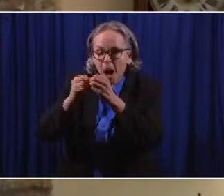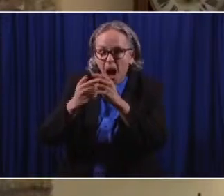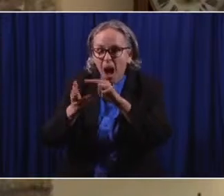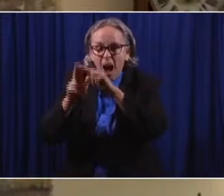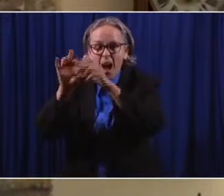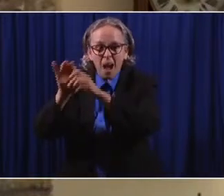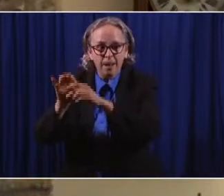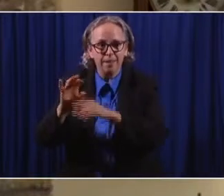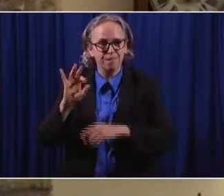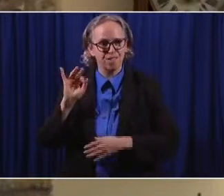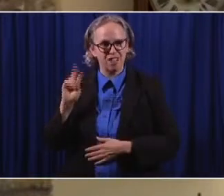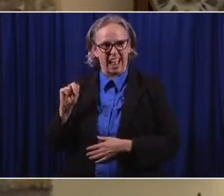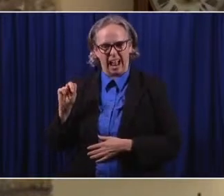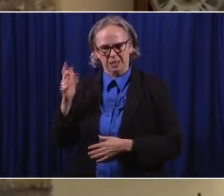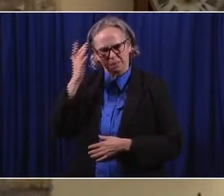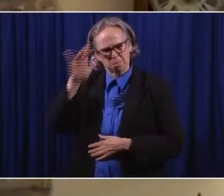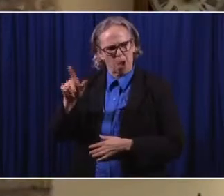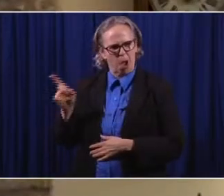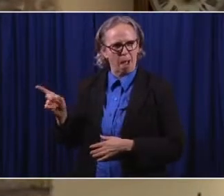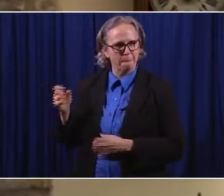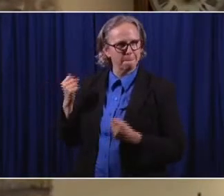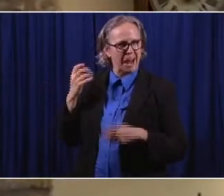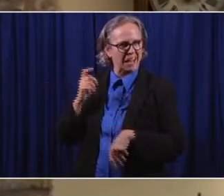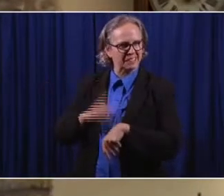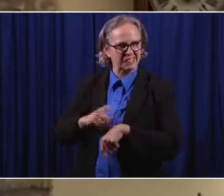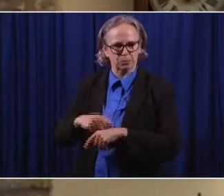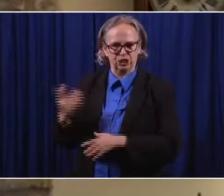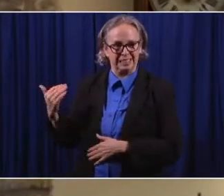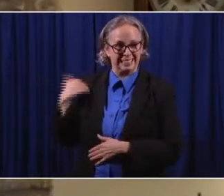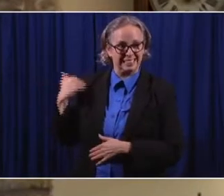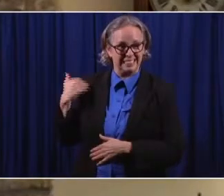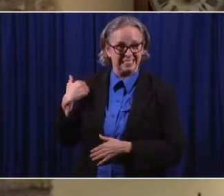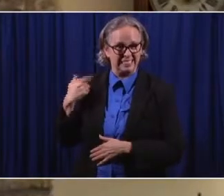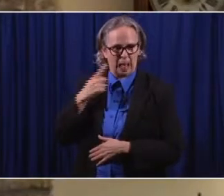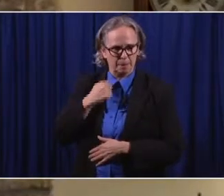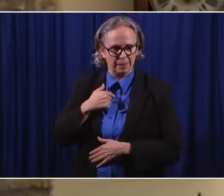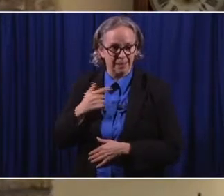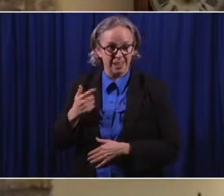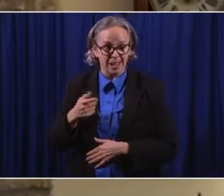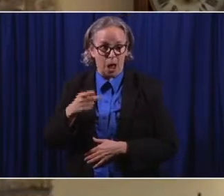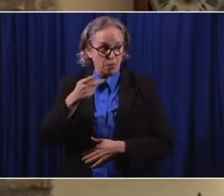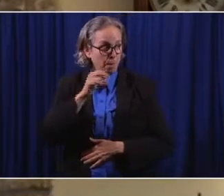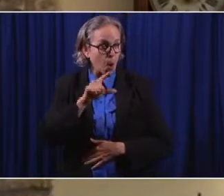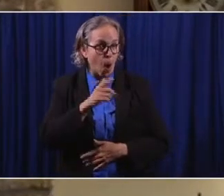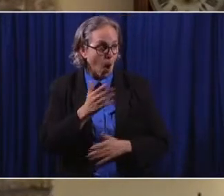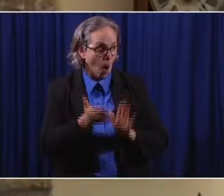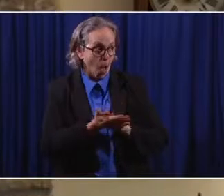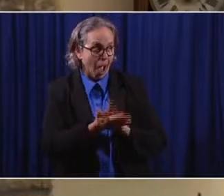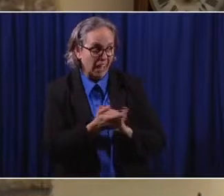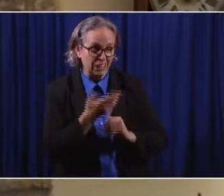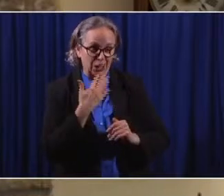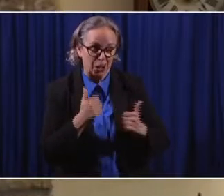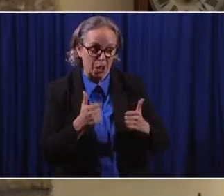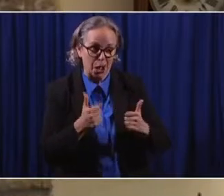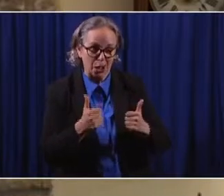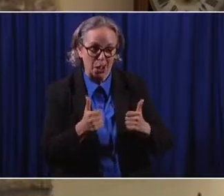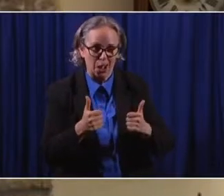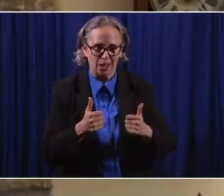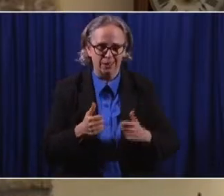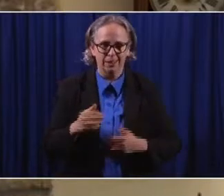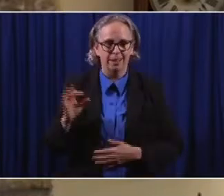times when, something good would happen or the polls would be up and someone would say something, and she would always say, well,